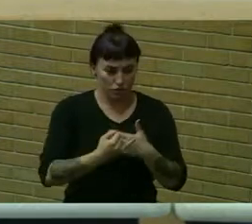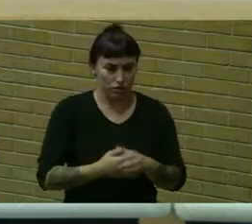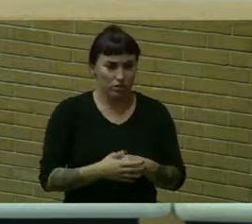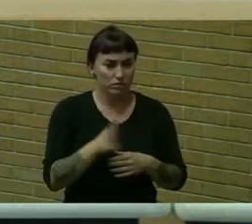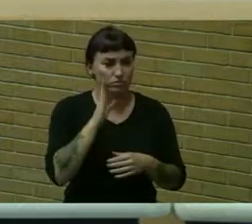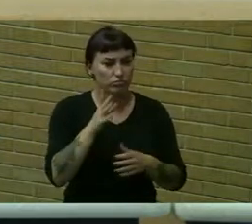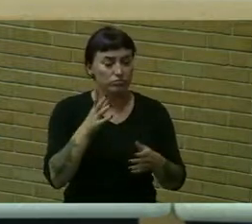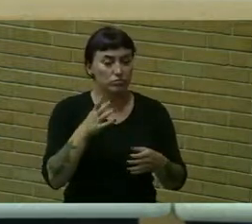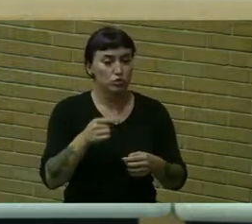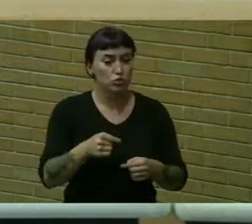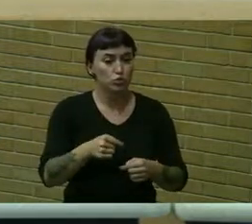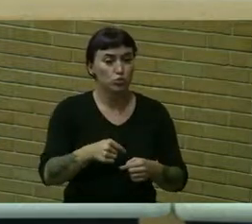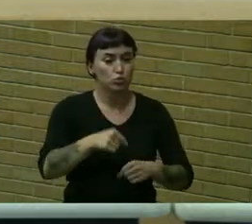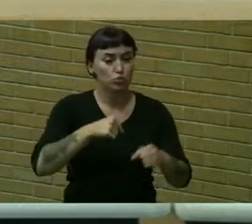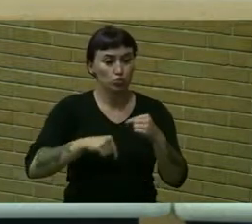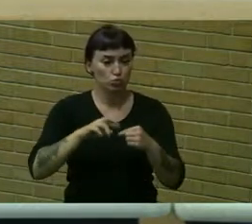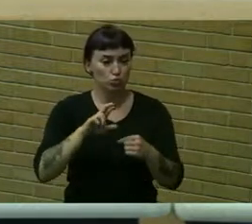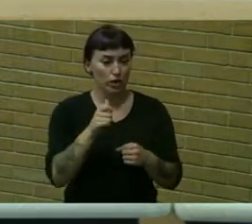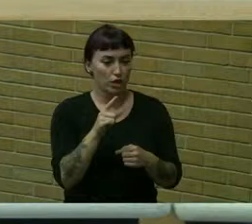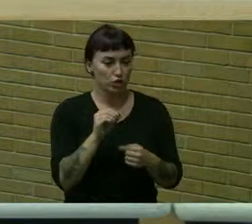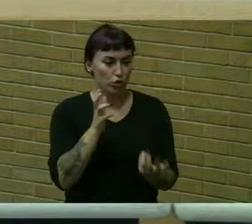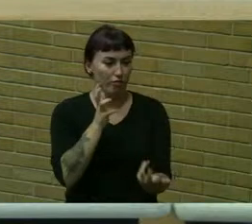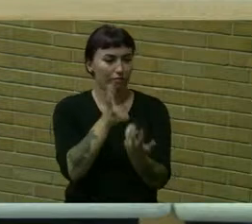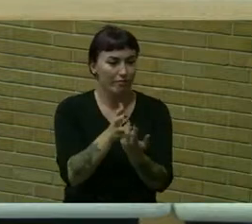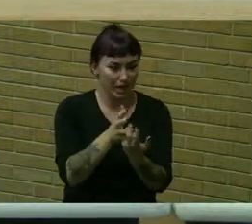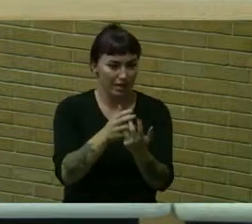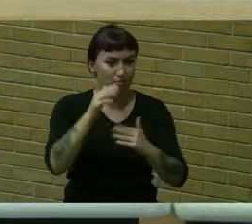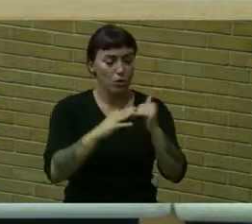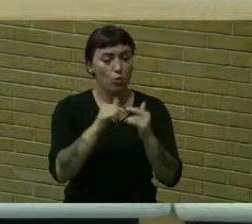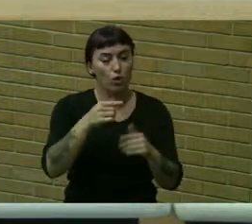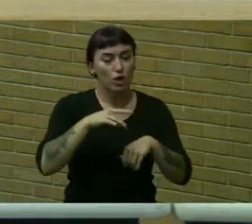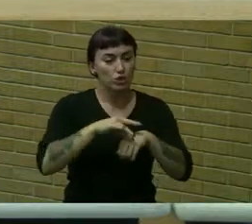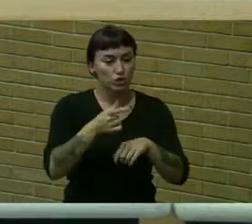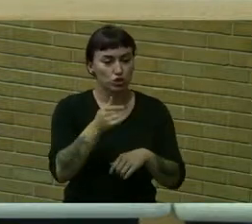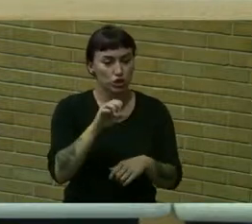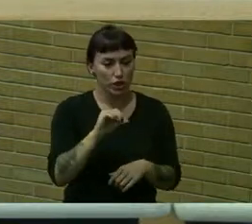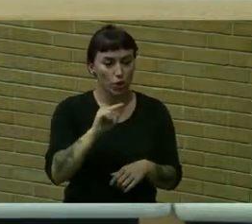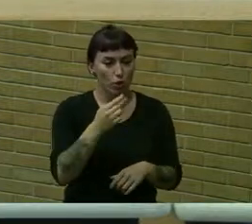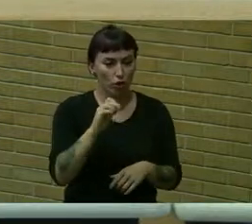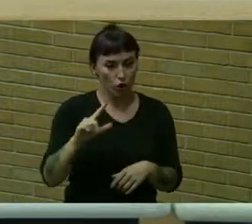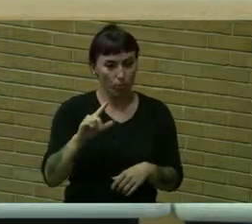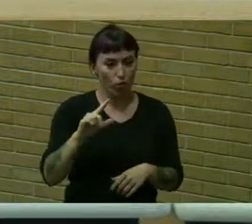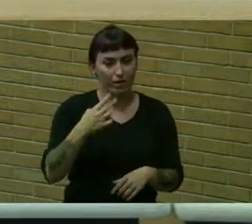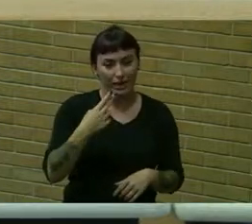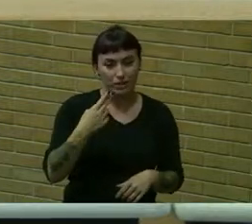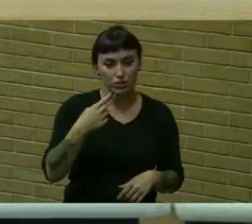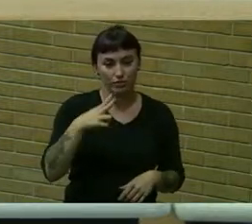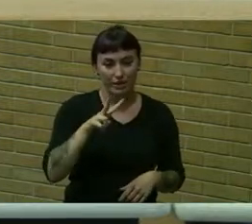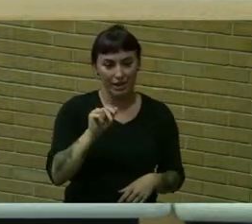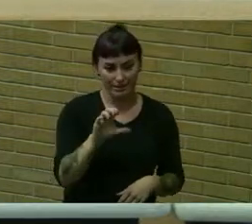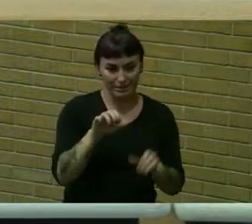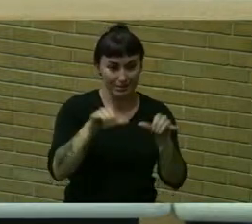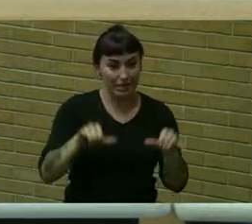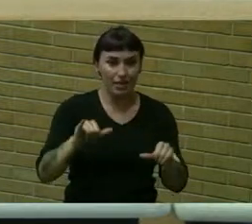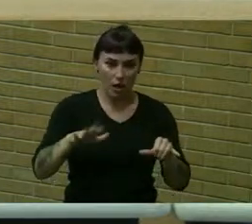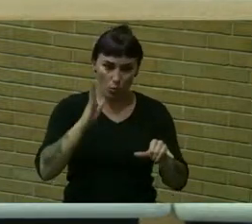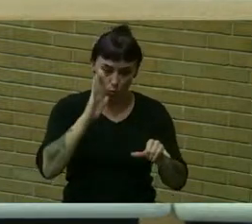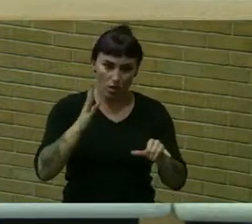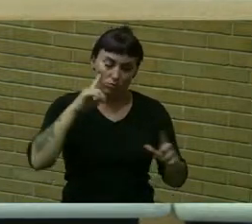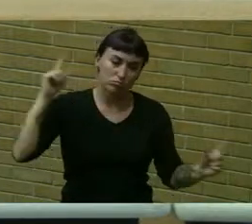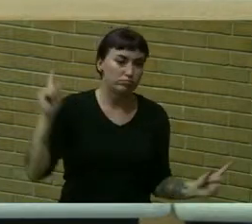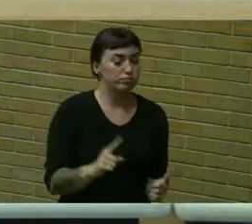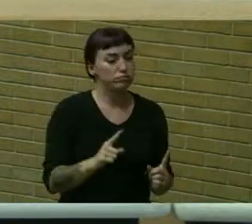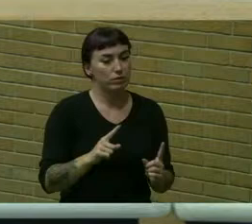to retrofit the building with a geothermal HVAC system. That will dramatically